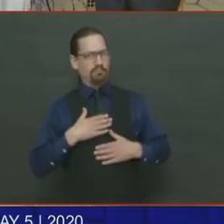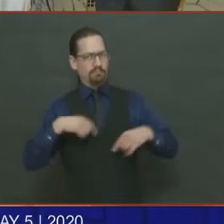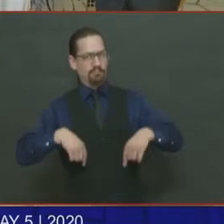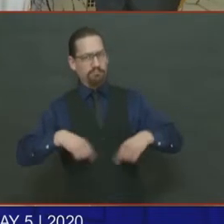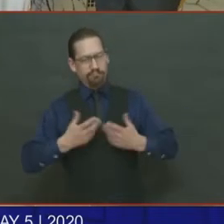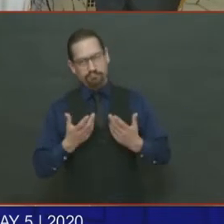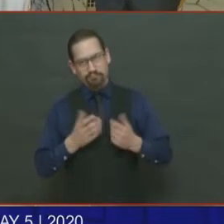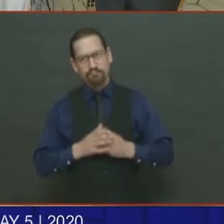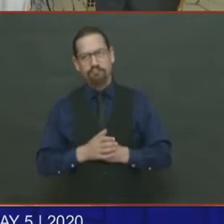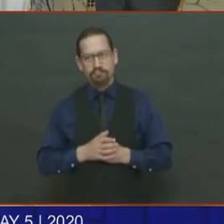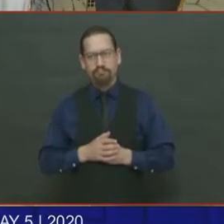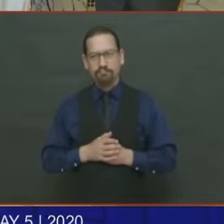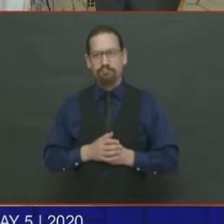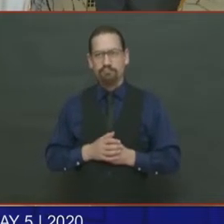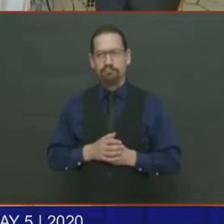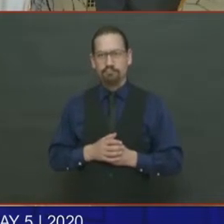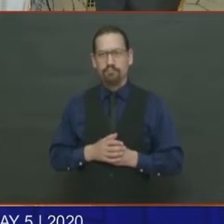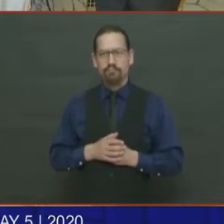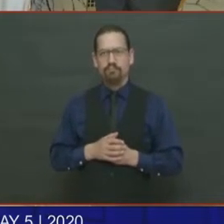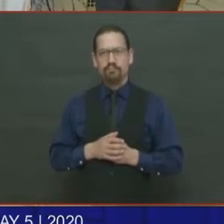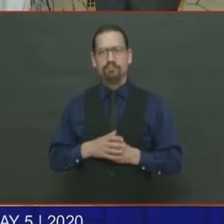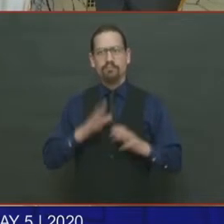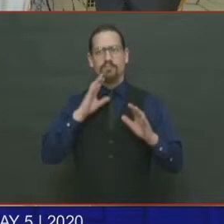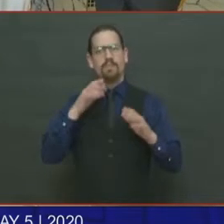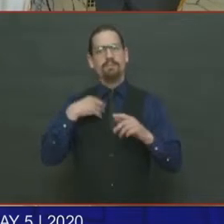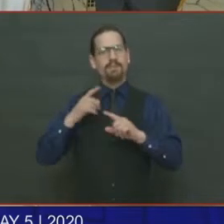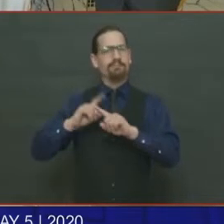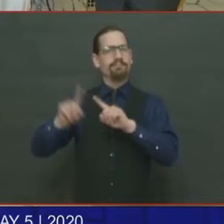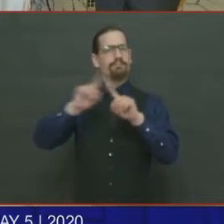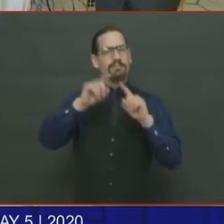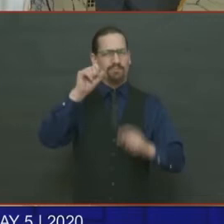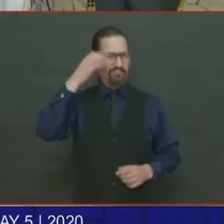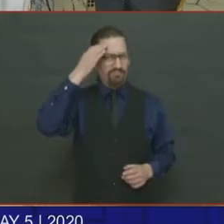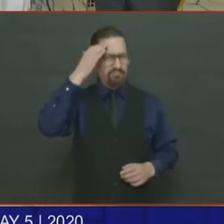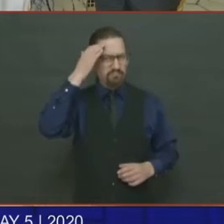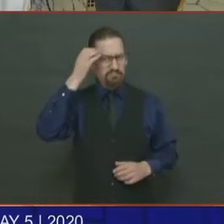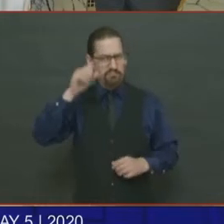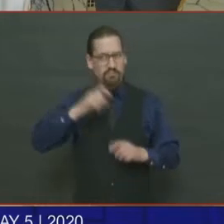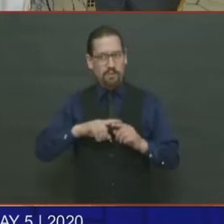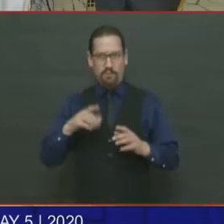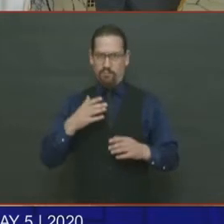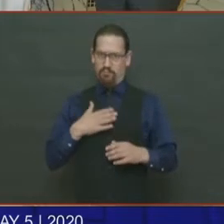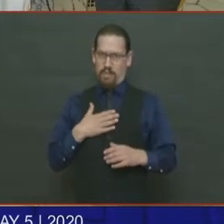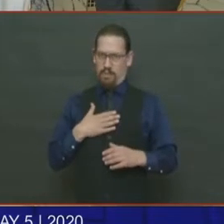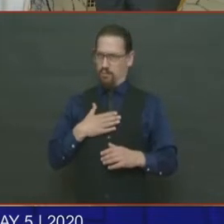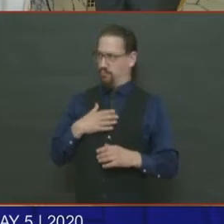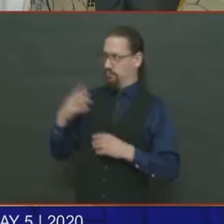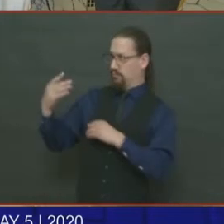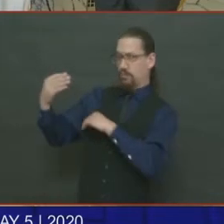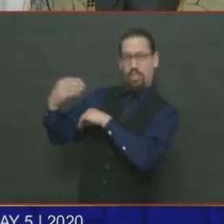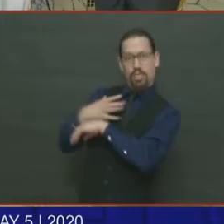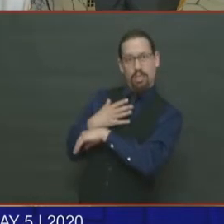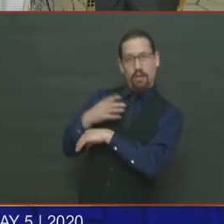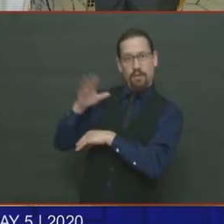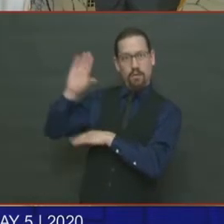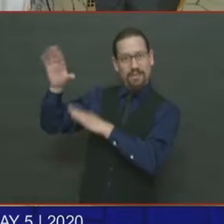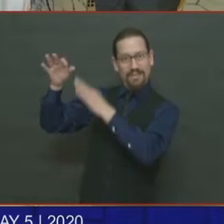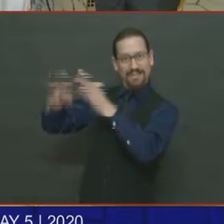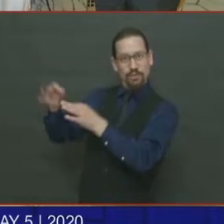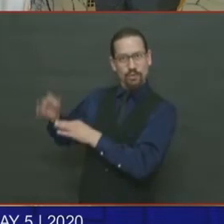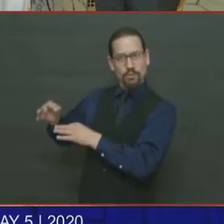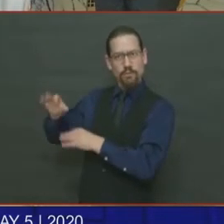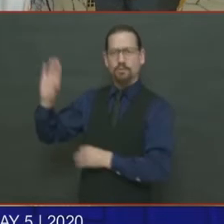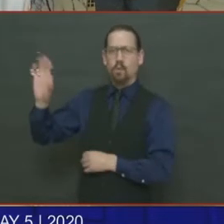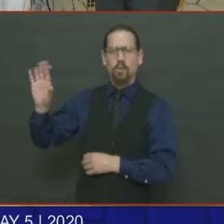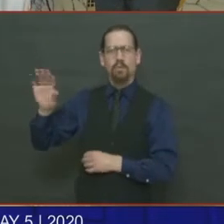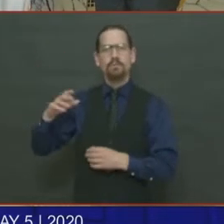all doing our best. We're all a little bit different. I have been strongly advised, urged, pleaded by my public